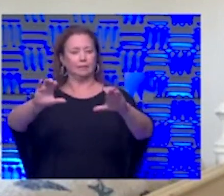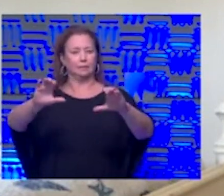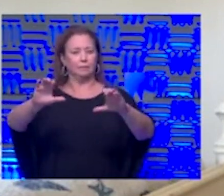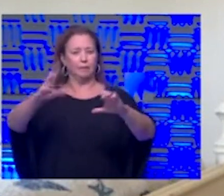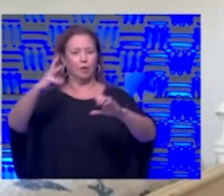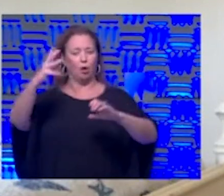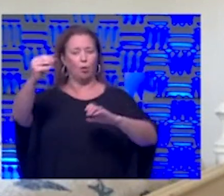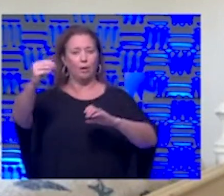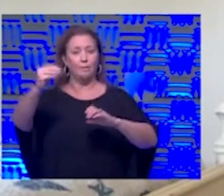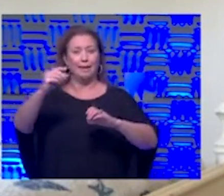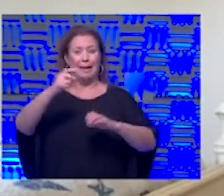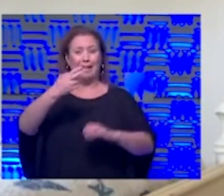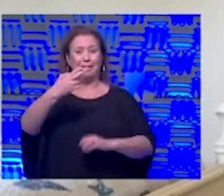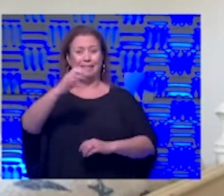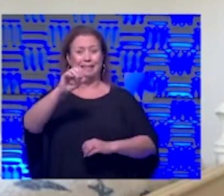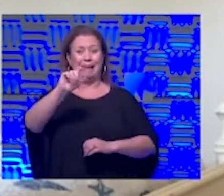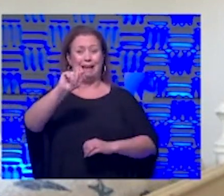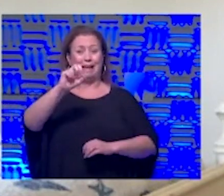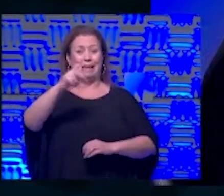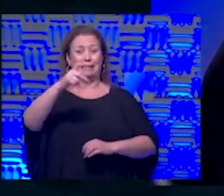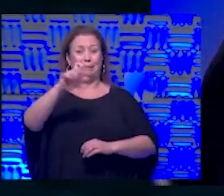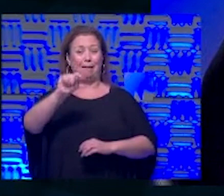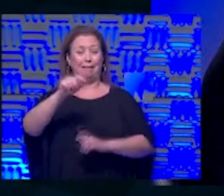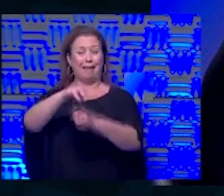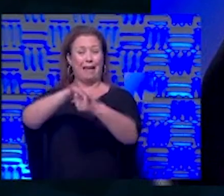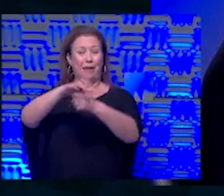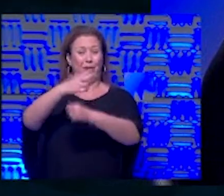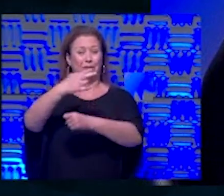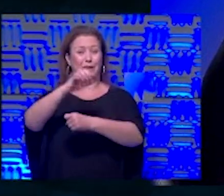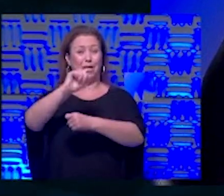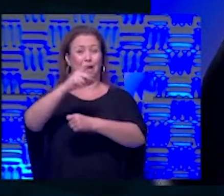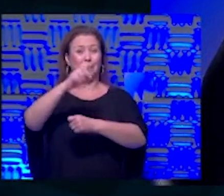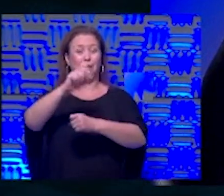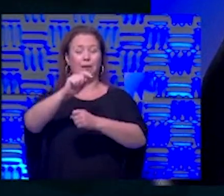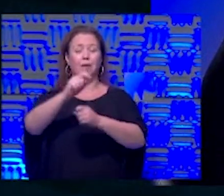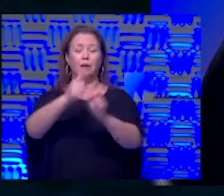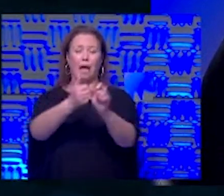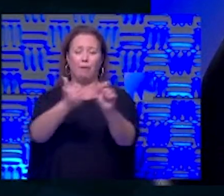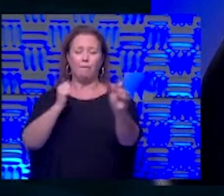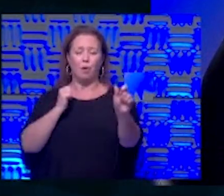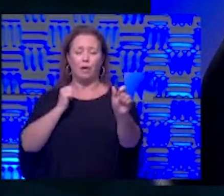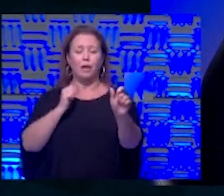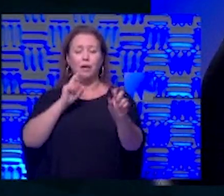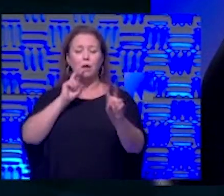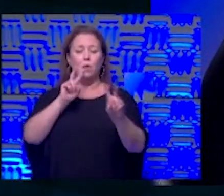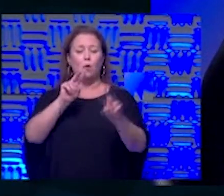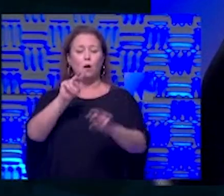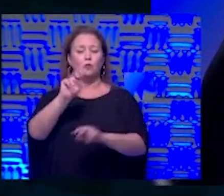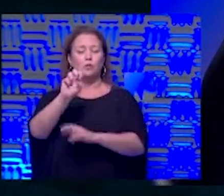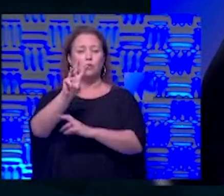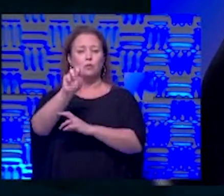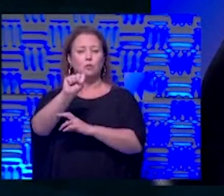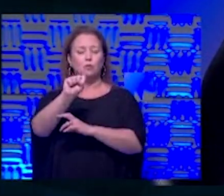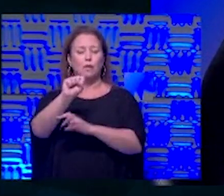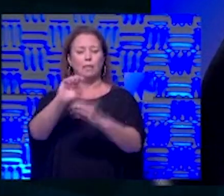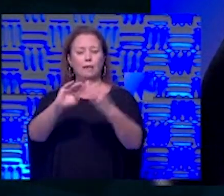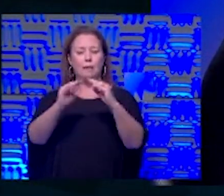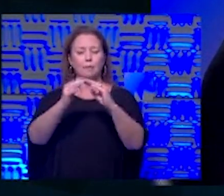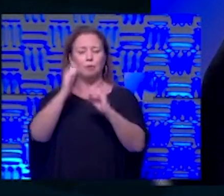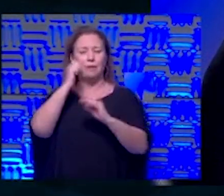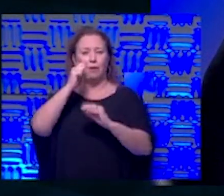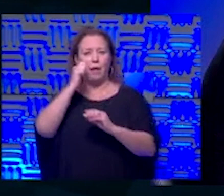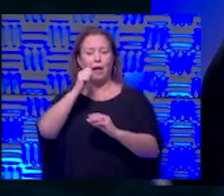to go there. But if it's a hot spot, you certainly want to avoid it. And you just have to continue to watch the news and watch statistics